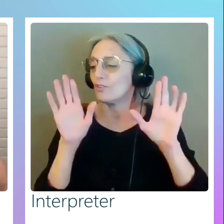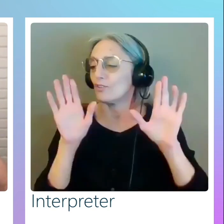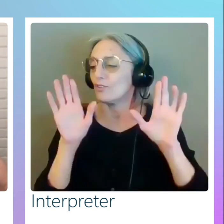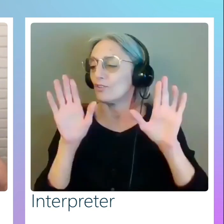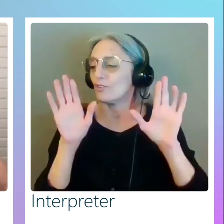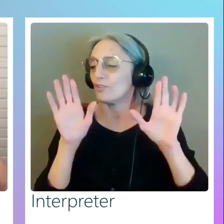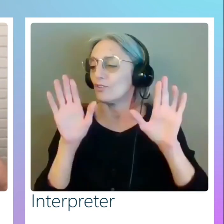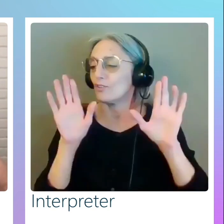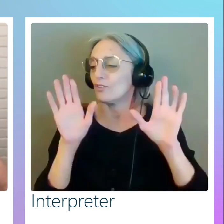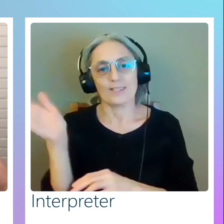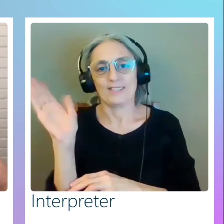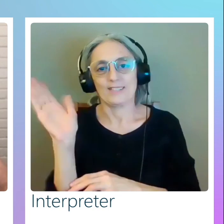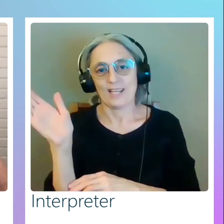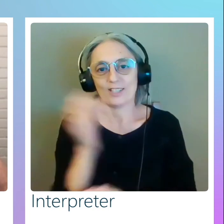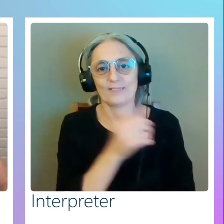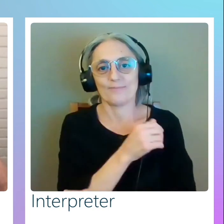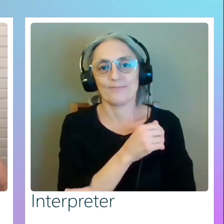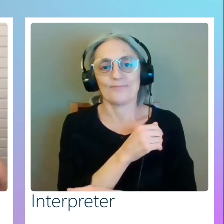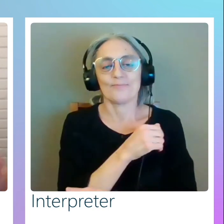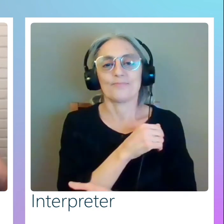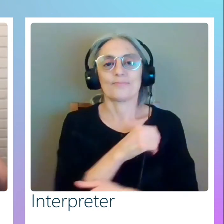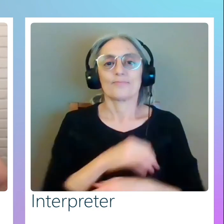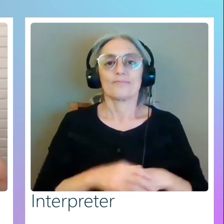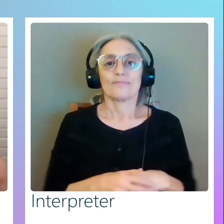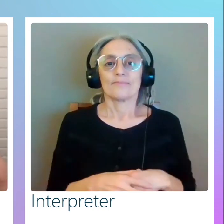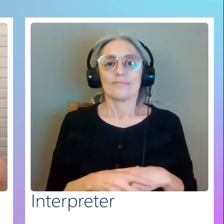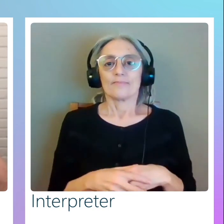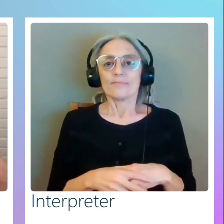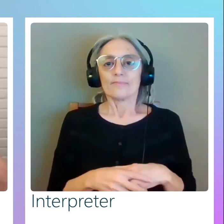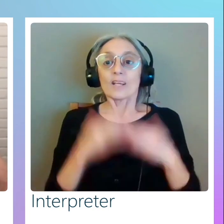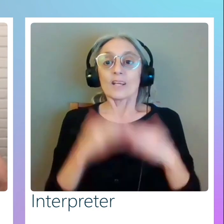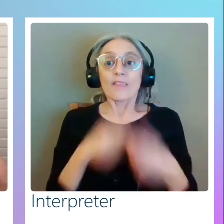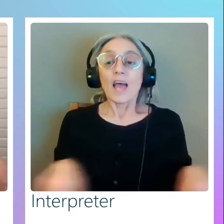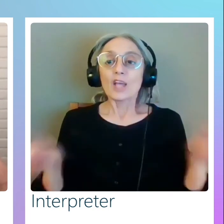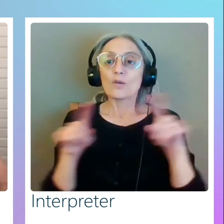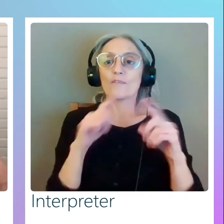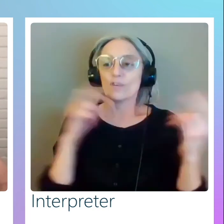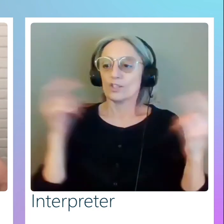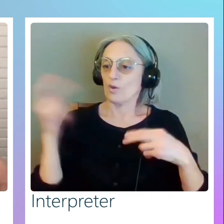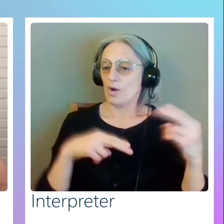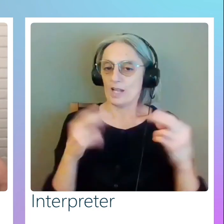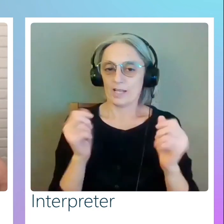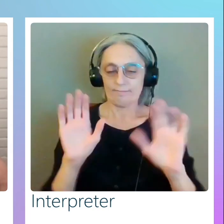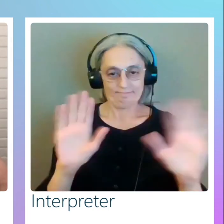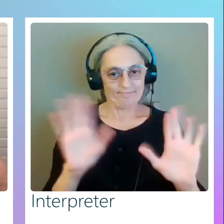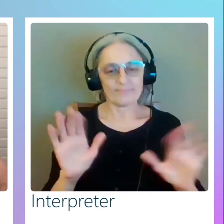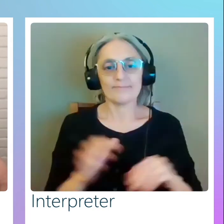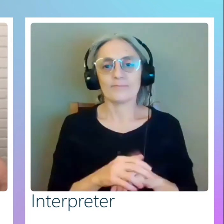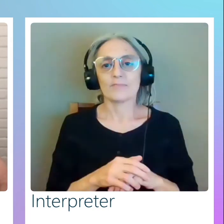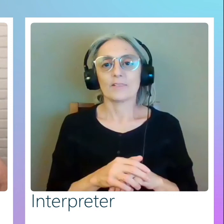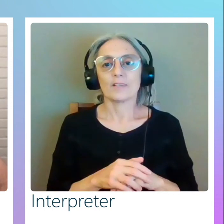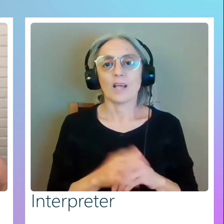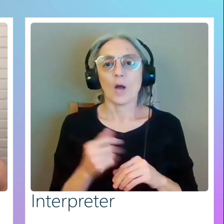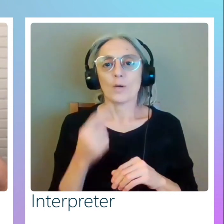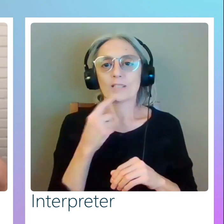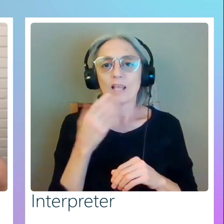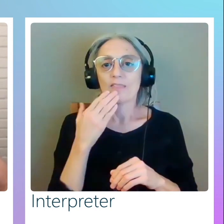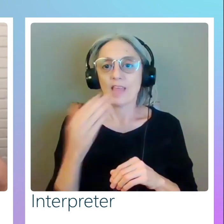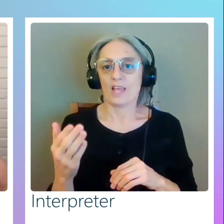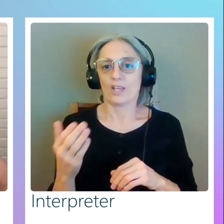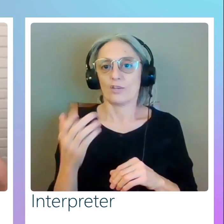great presentation. And yeah, thank you everyone for joining. I want to say thank